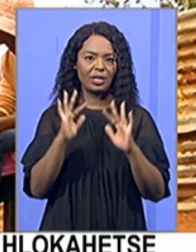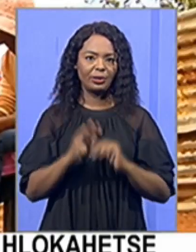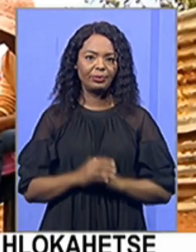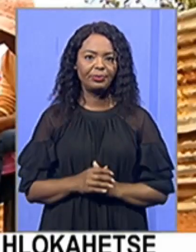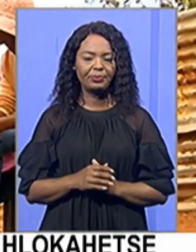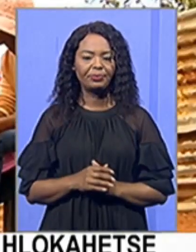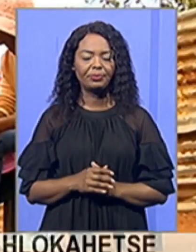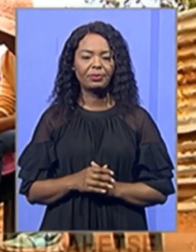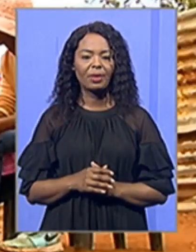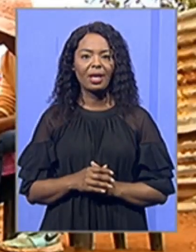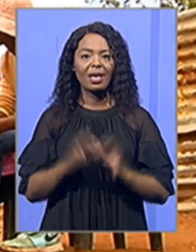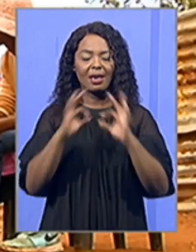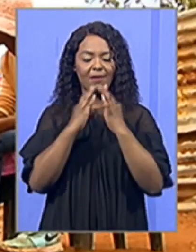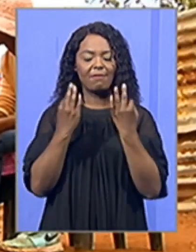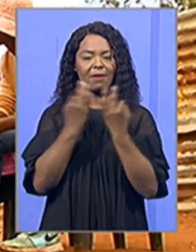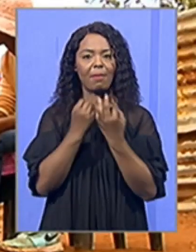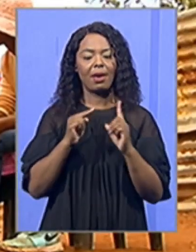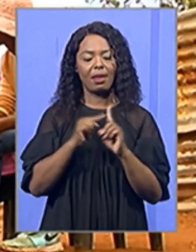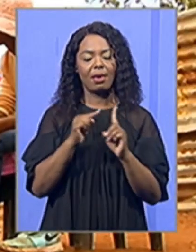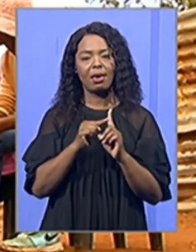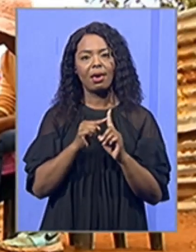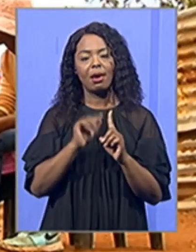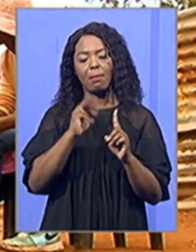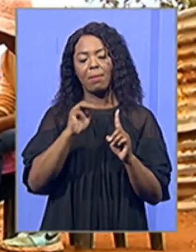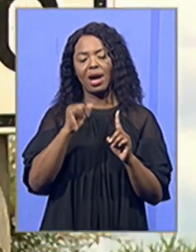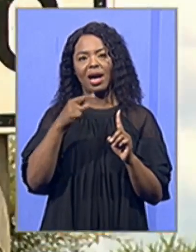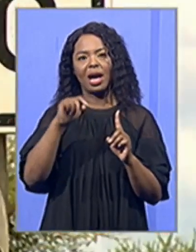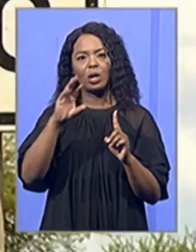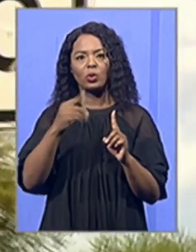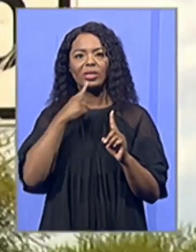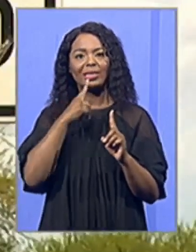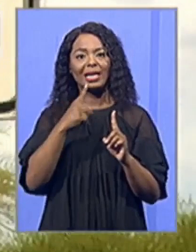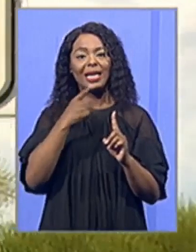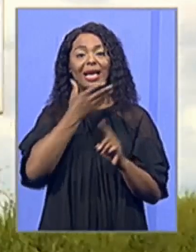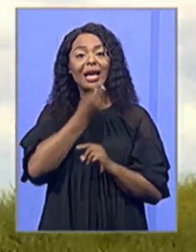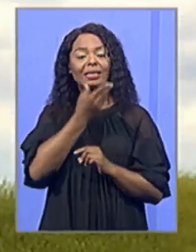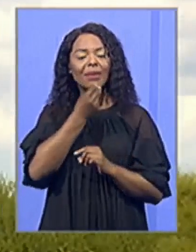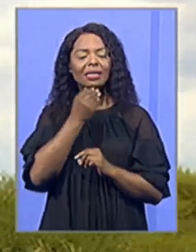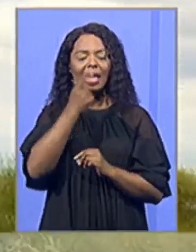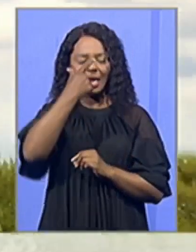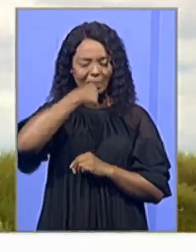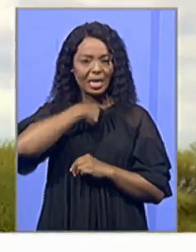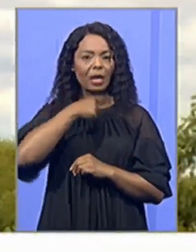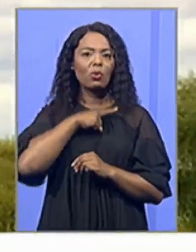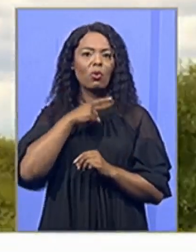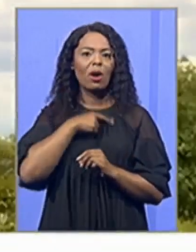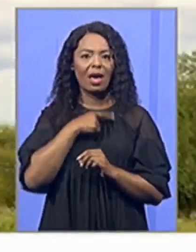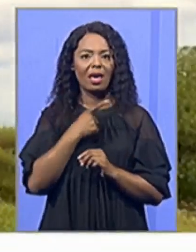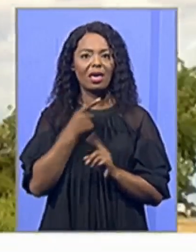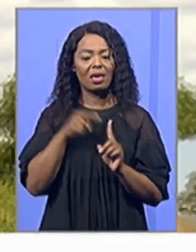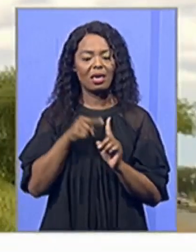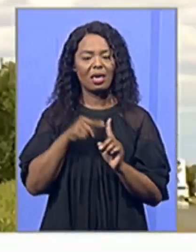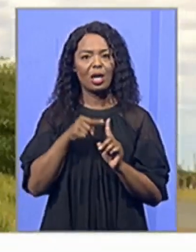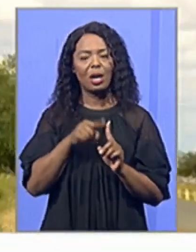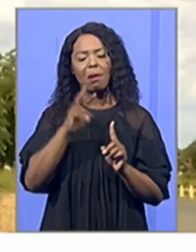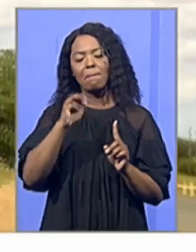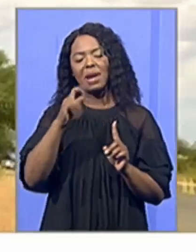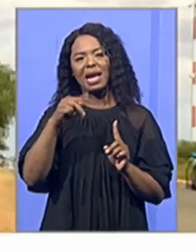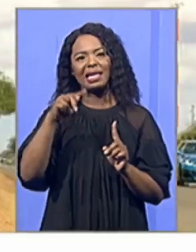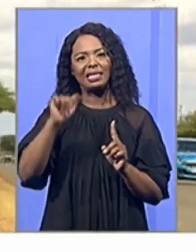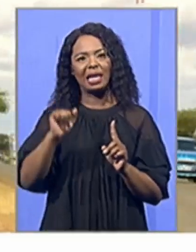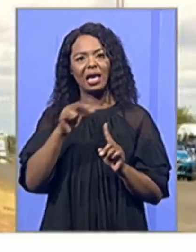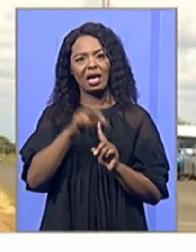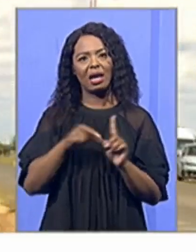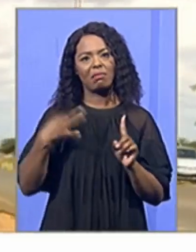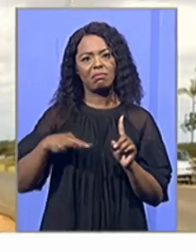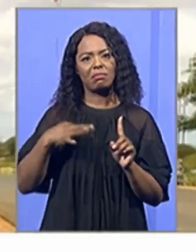Lelapa la Sekole Ga-Makgato Limpopo le re le jele Keresemese e bosula ka mora hore Melitah Sekole a hlaselwe ke dintja tse pedi